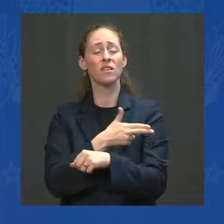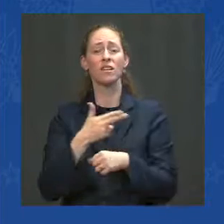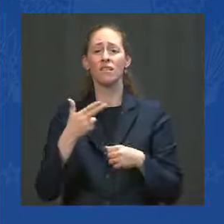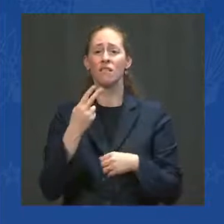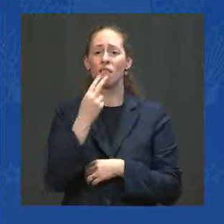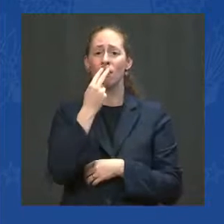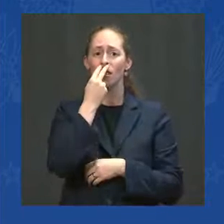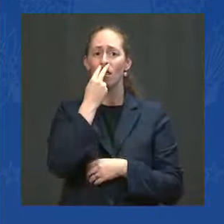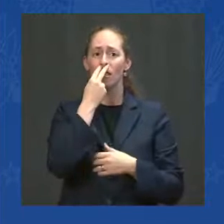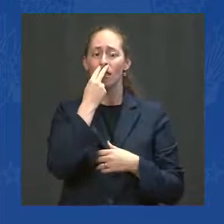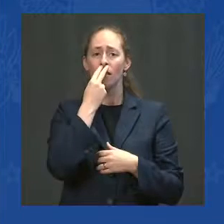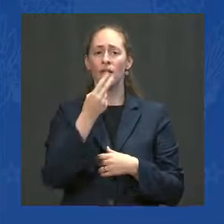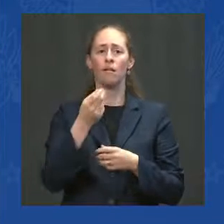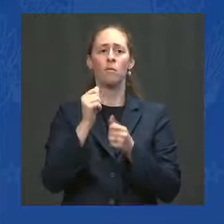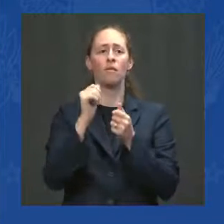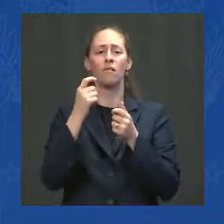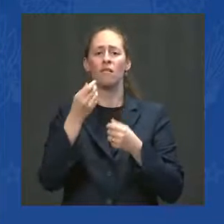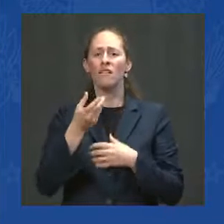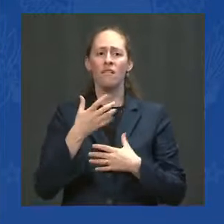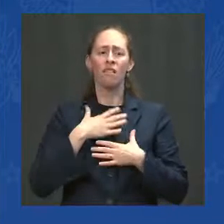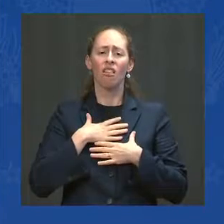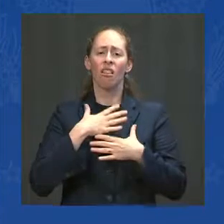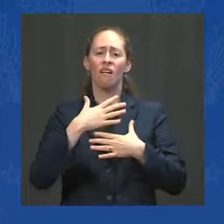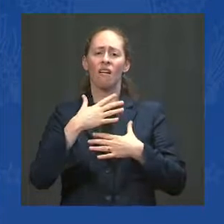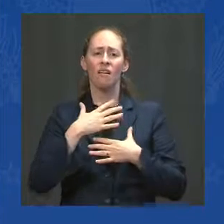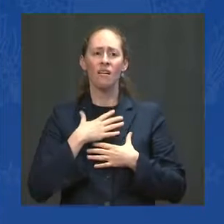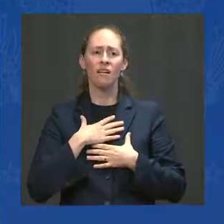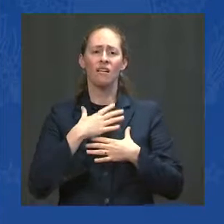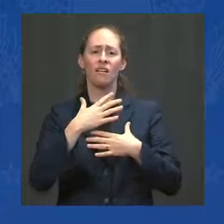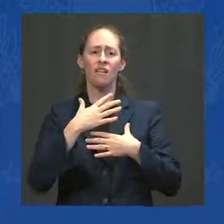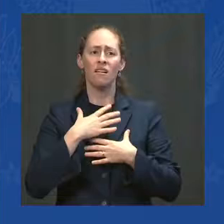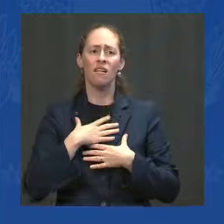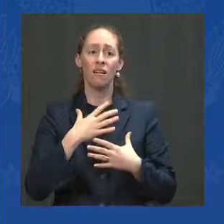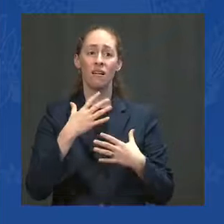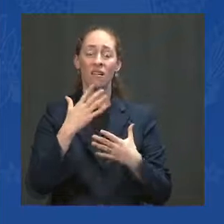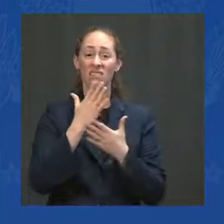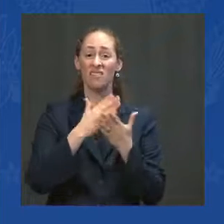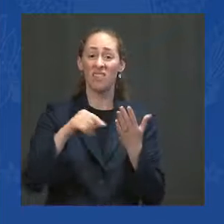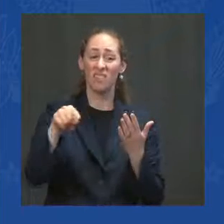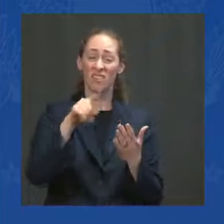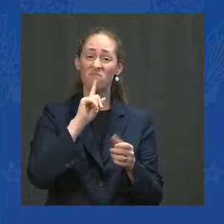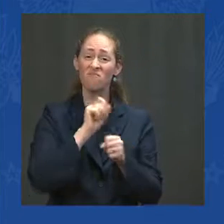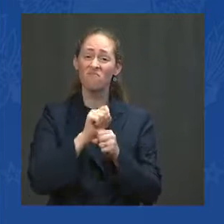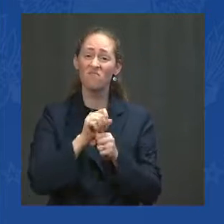not many, but some of them passing. It's almost, it's just,